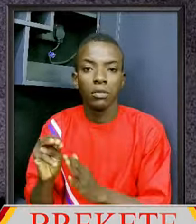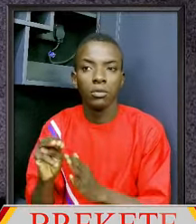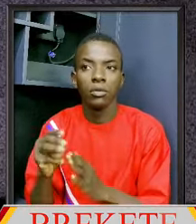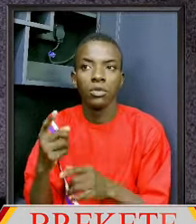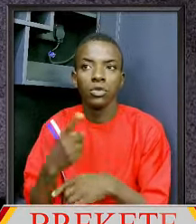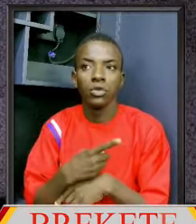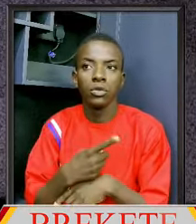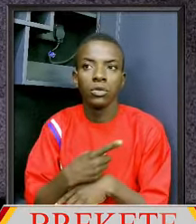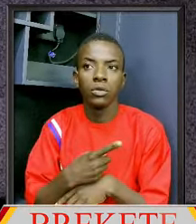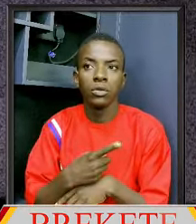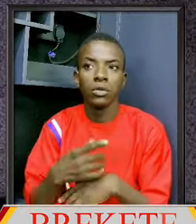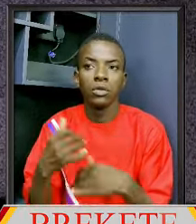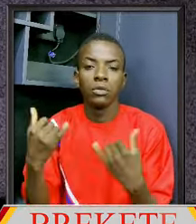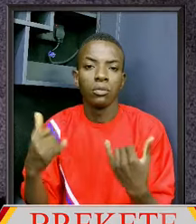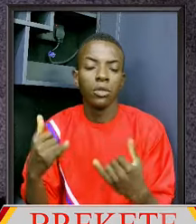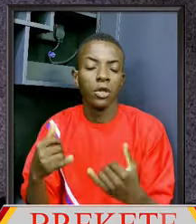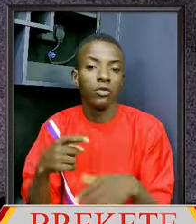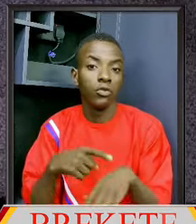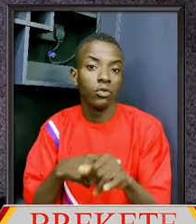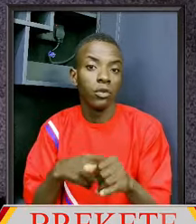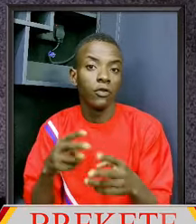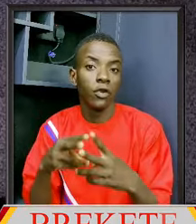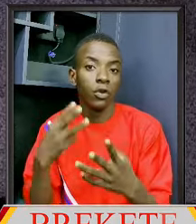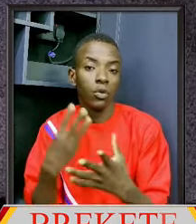Today, he plays football very well.